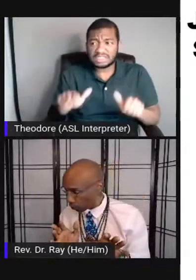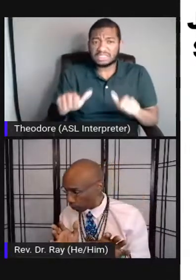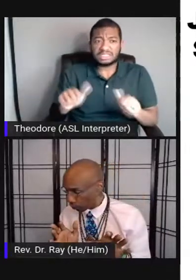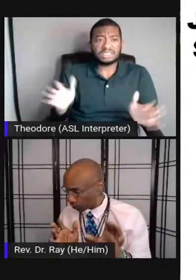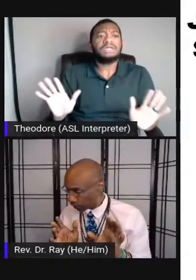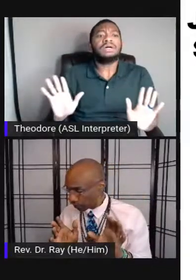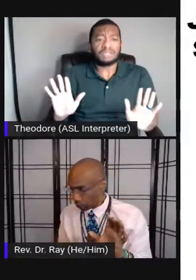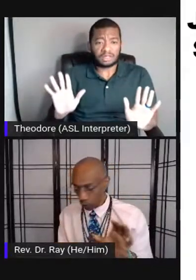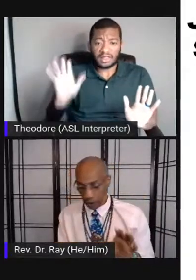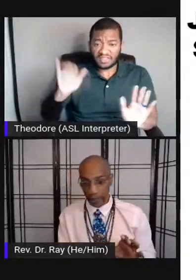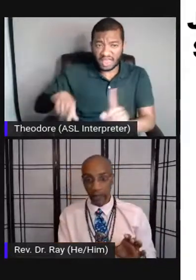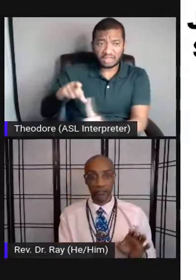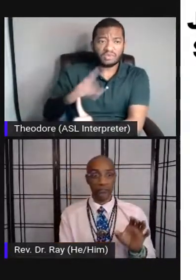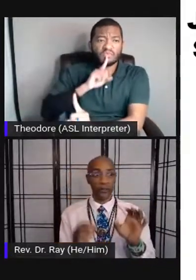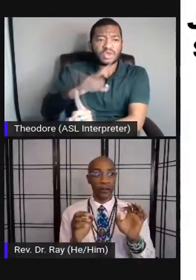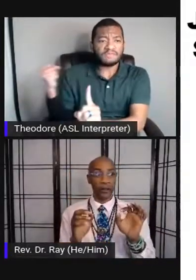whoa.